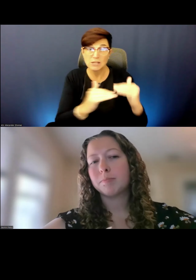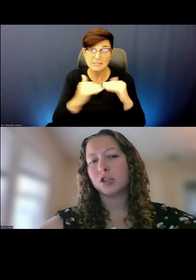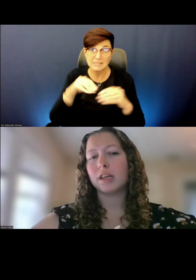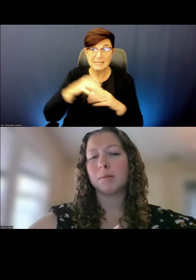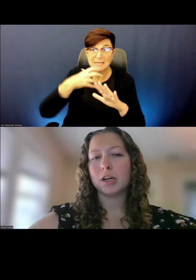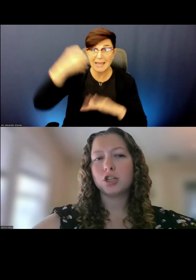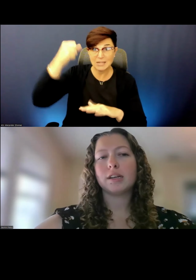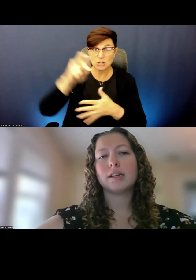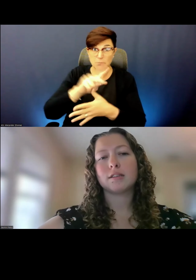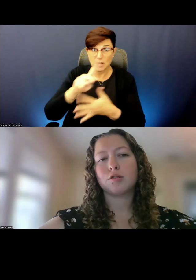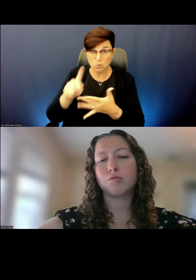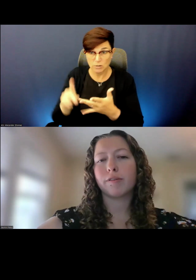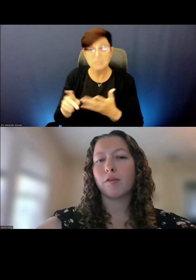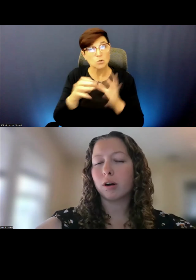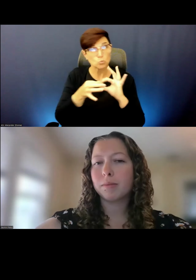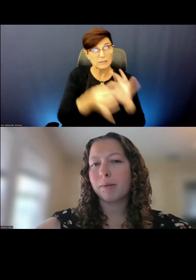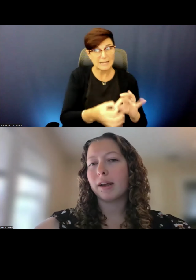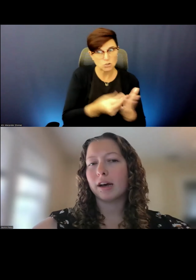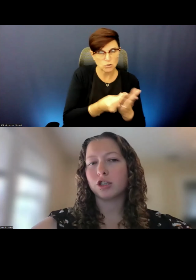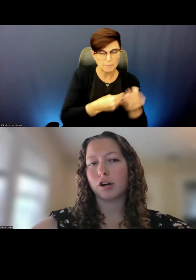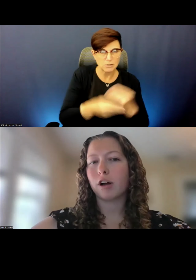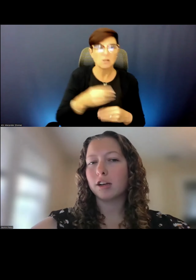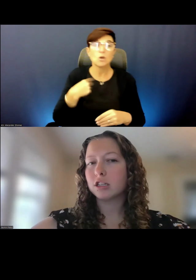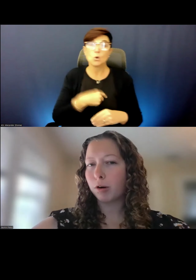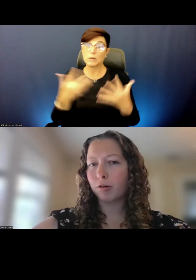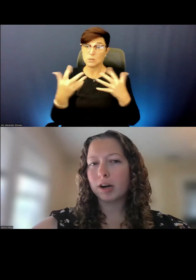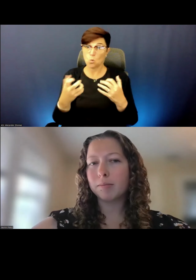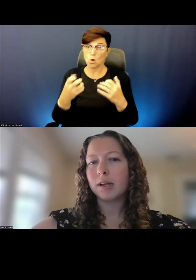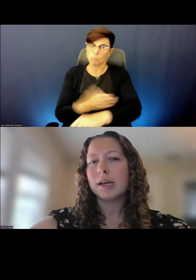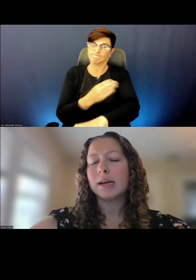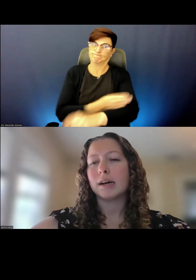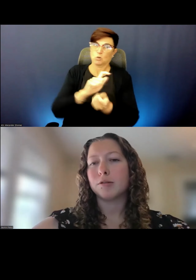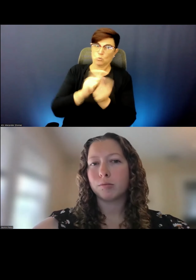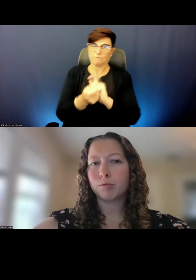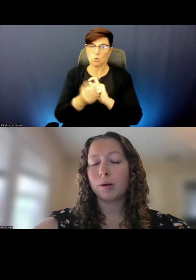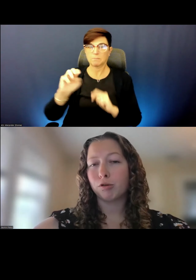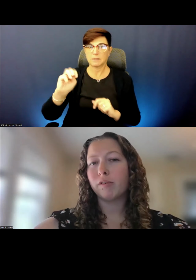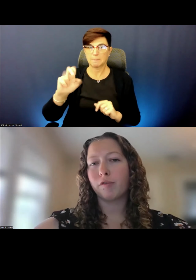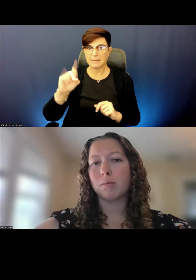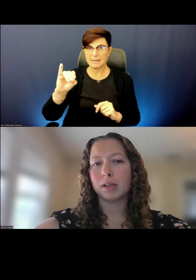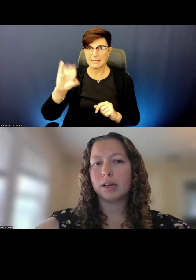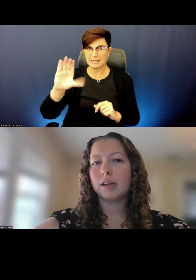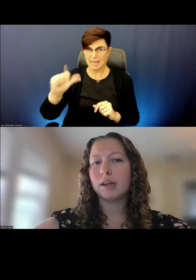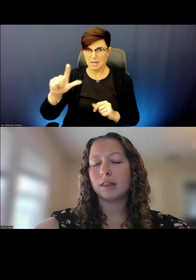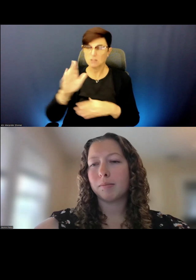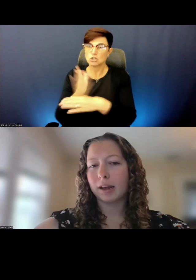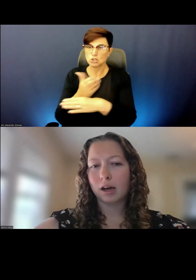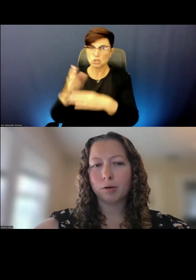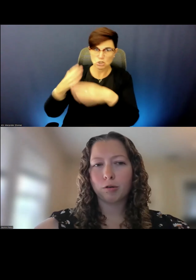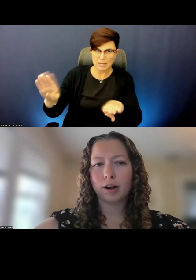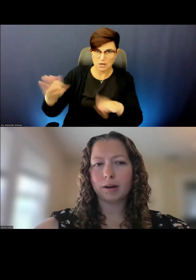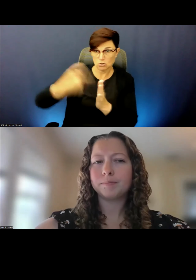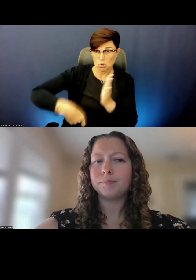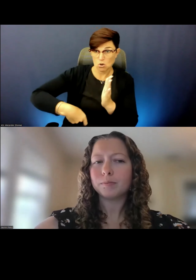for, especially in the budget, is to reform the Medi-Cal share of cost program, to improve affordability in the